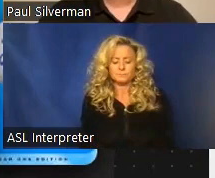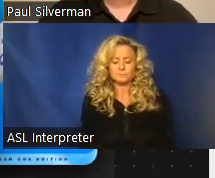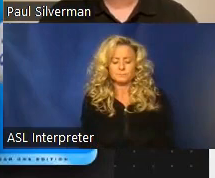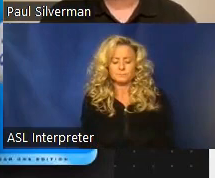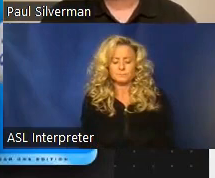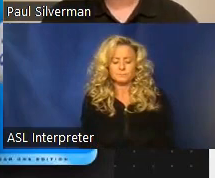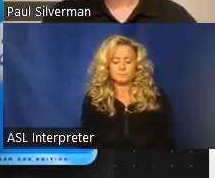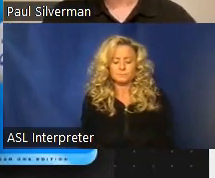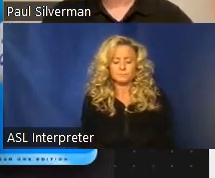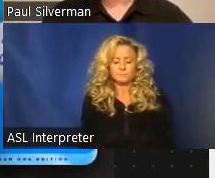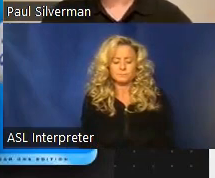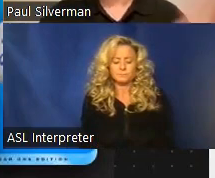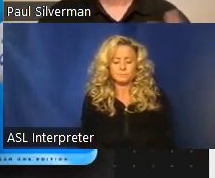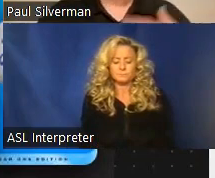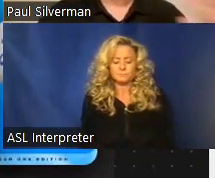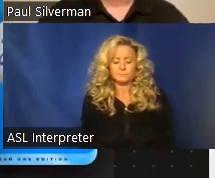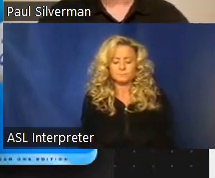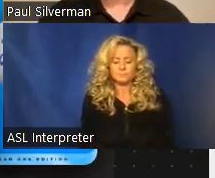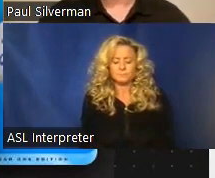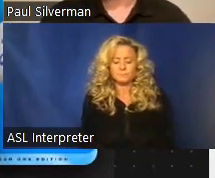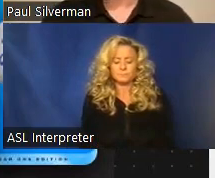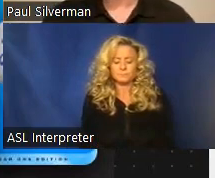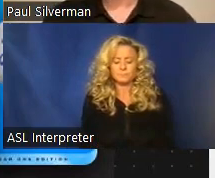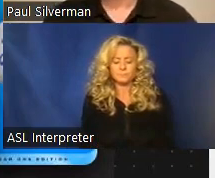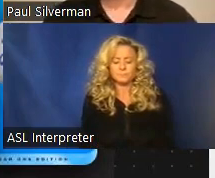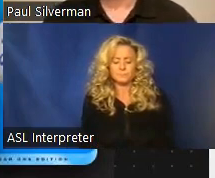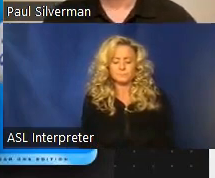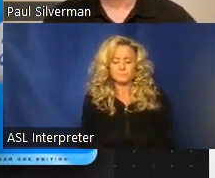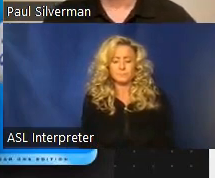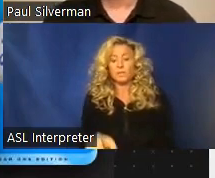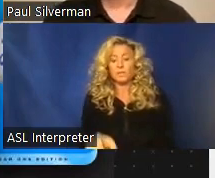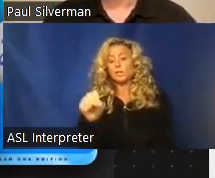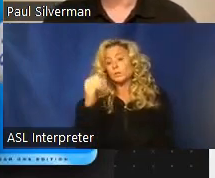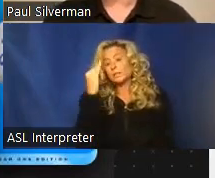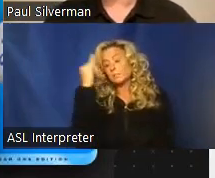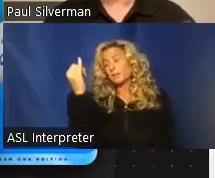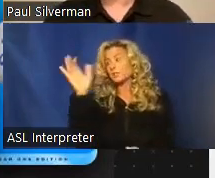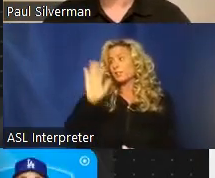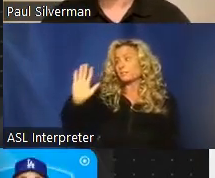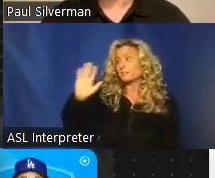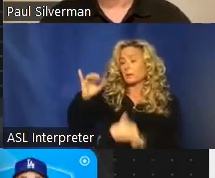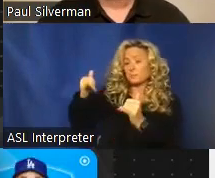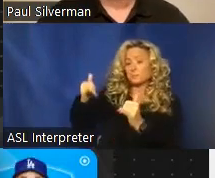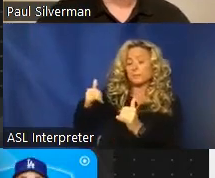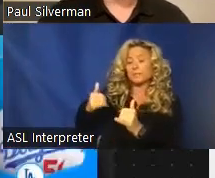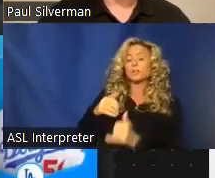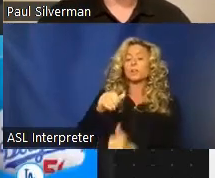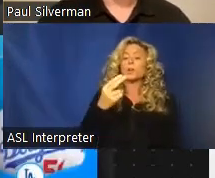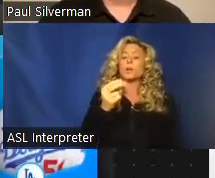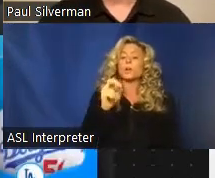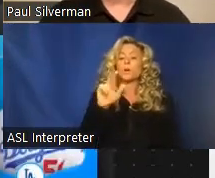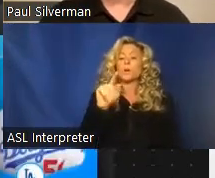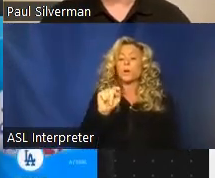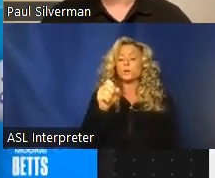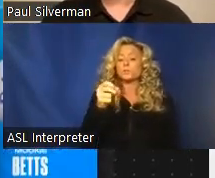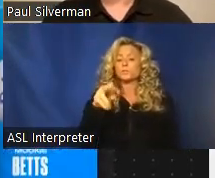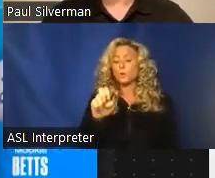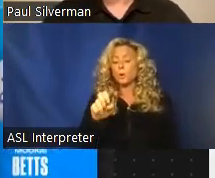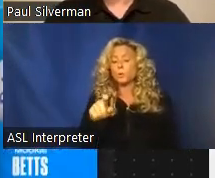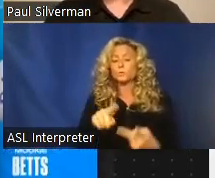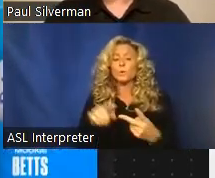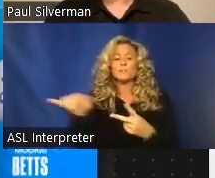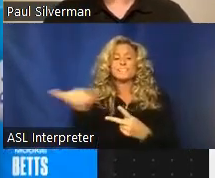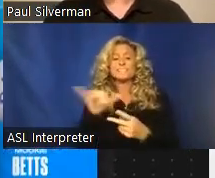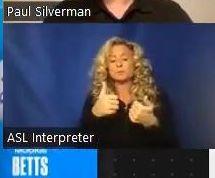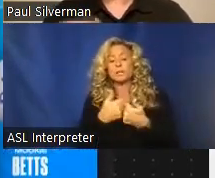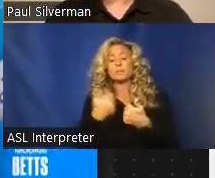Yeah, so you can imagine, if you've played games in the past, if anyone's ever played Hearthstone or similar games,